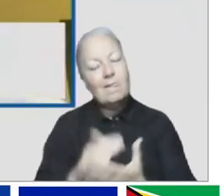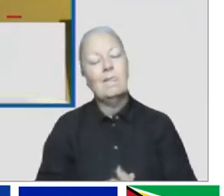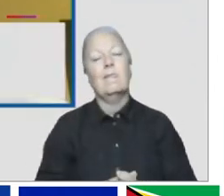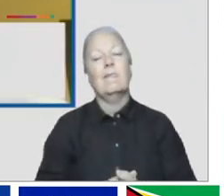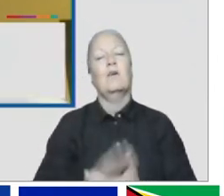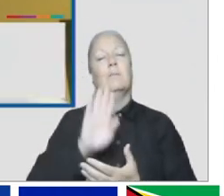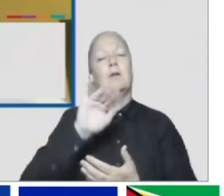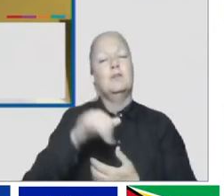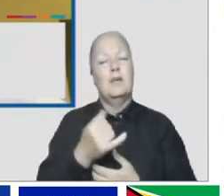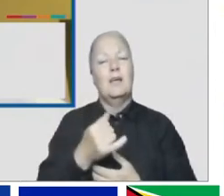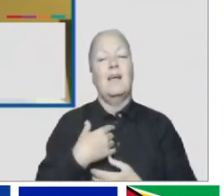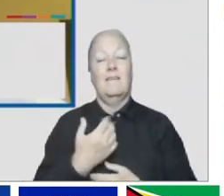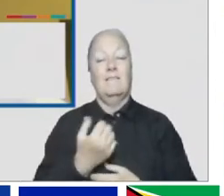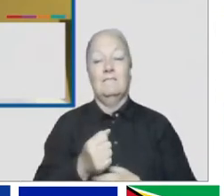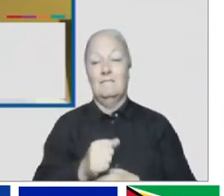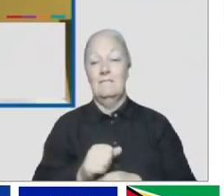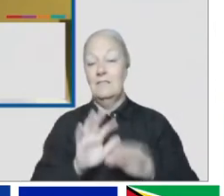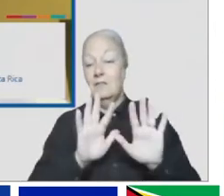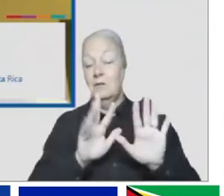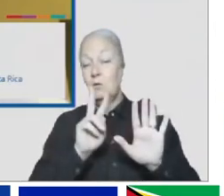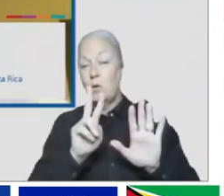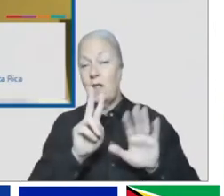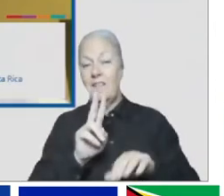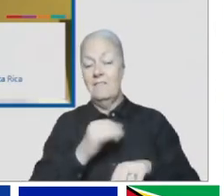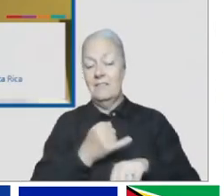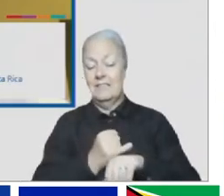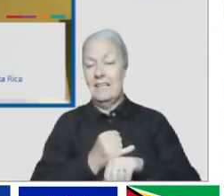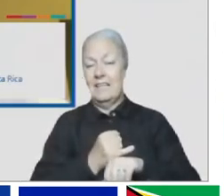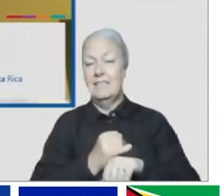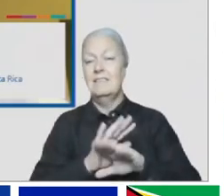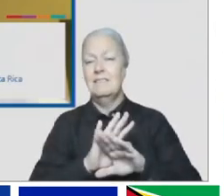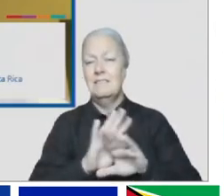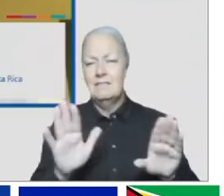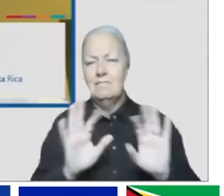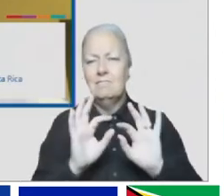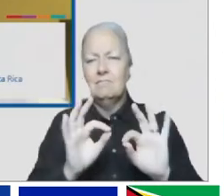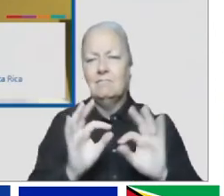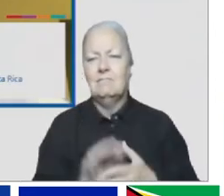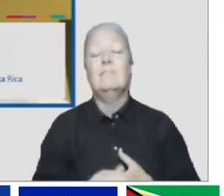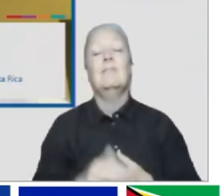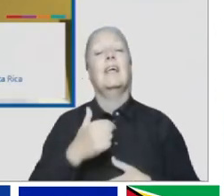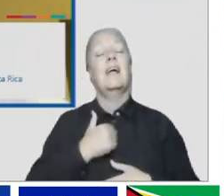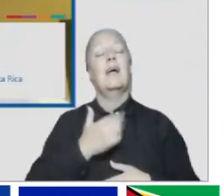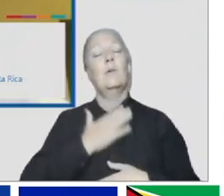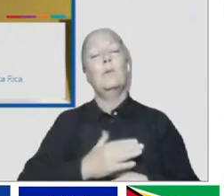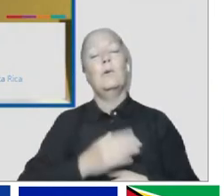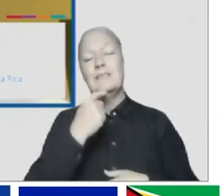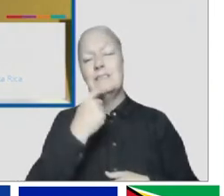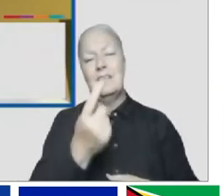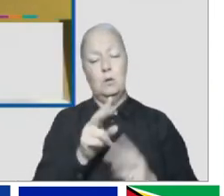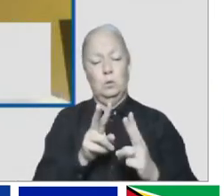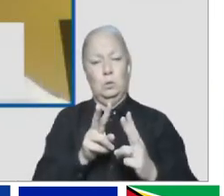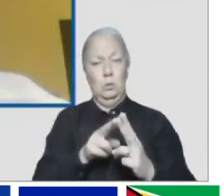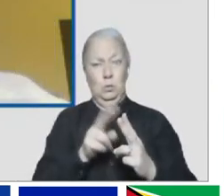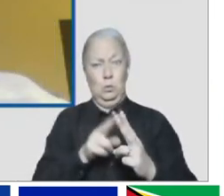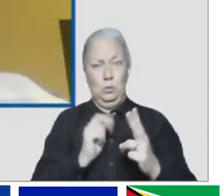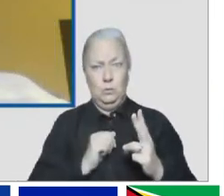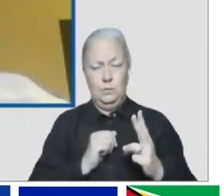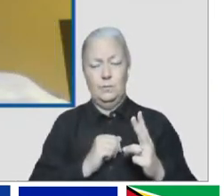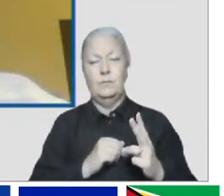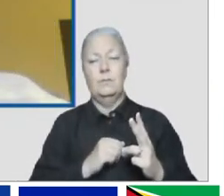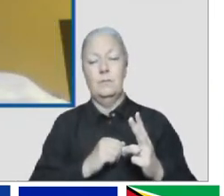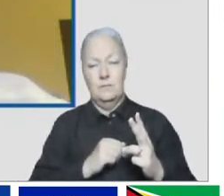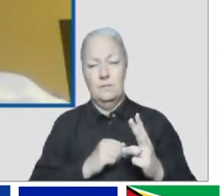planned finalization. Excellent. I would just highlight two things. From all of this, the need for